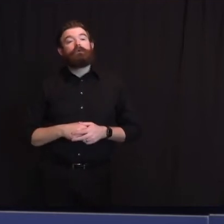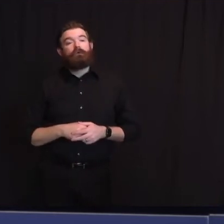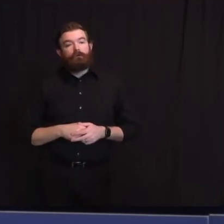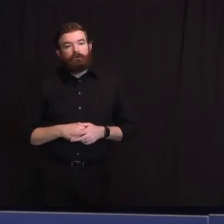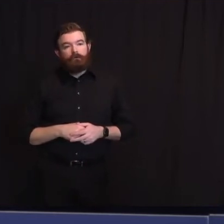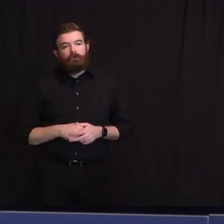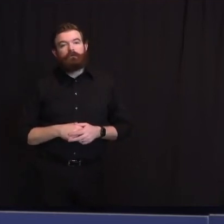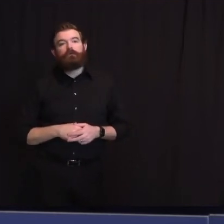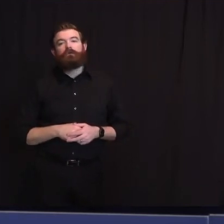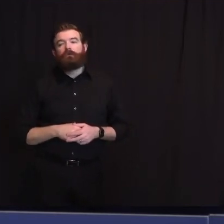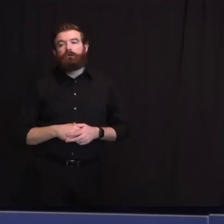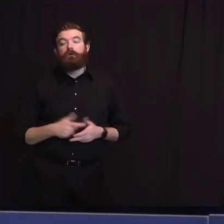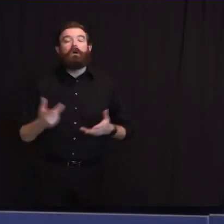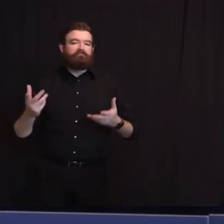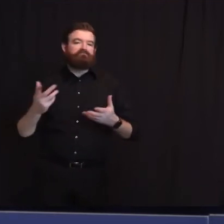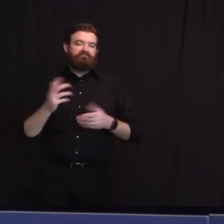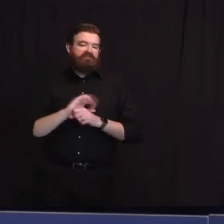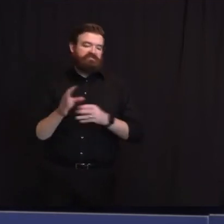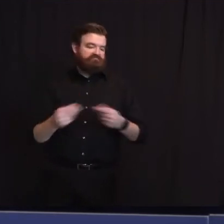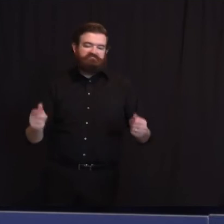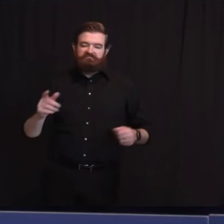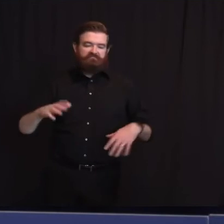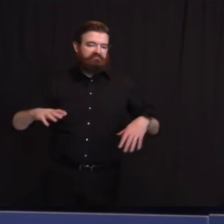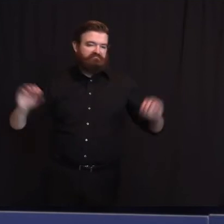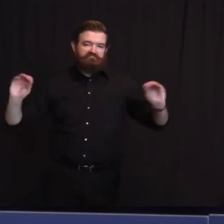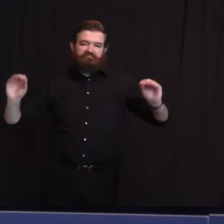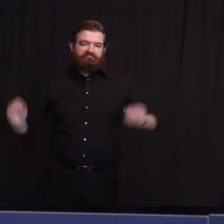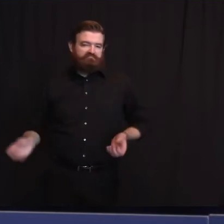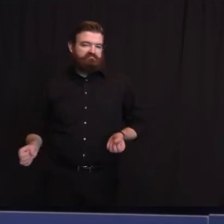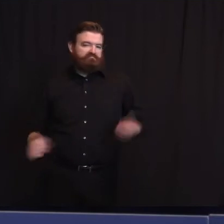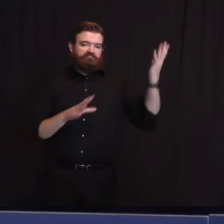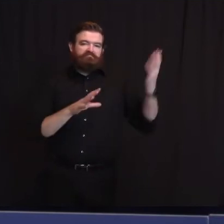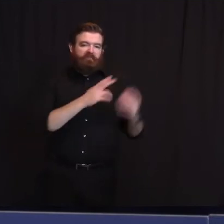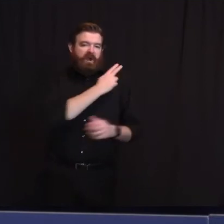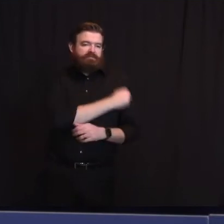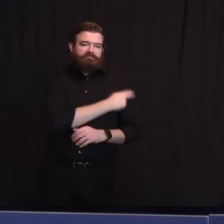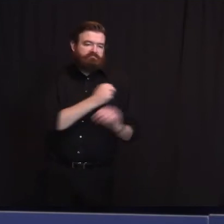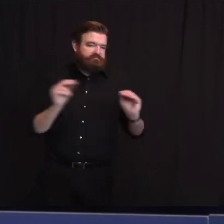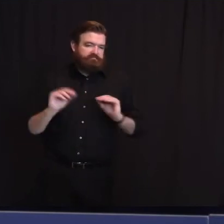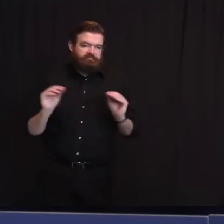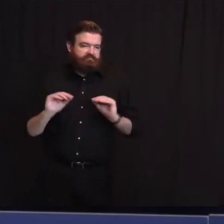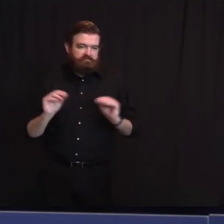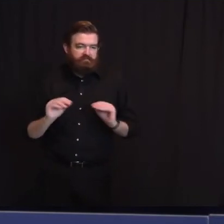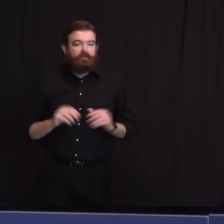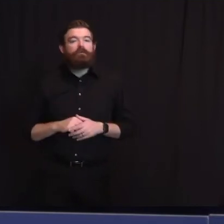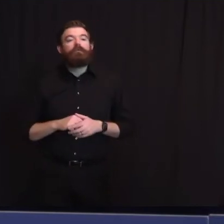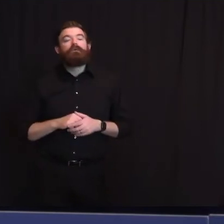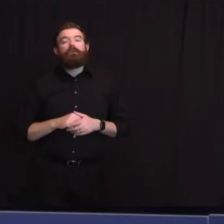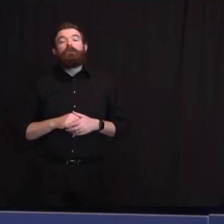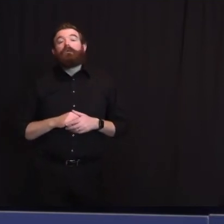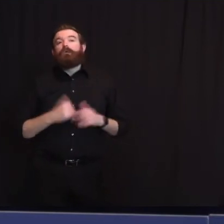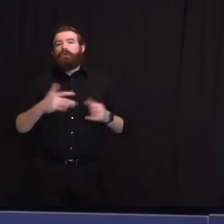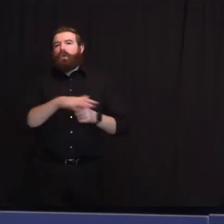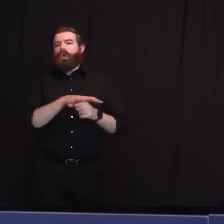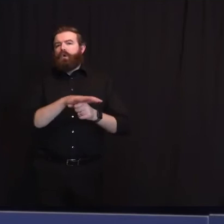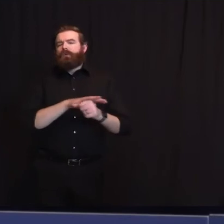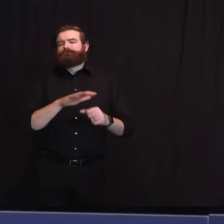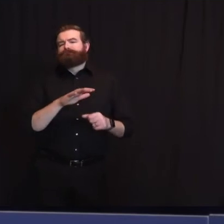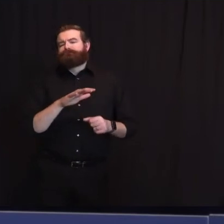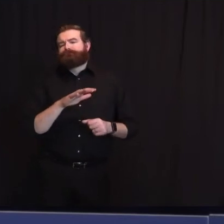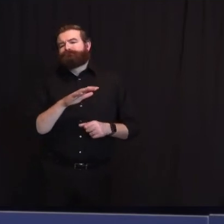department's communicable disease service is working with the local health department to complete that investigation. New Jersey